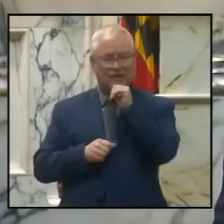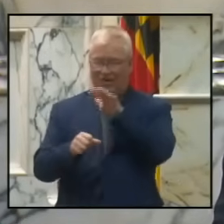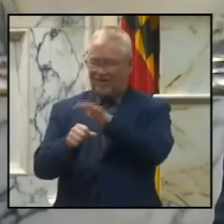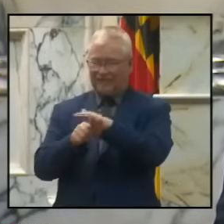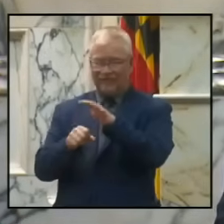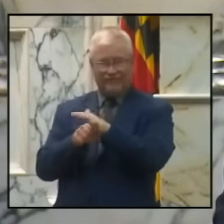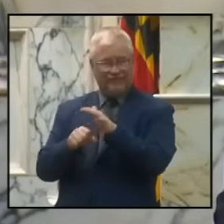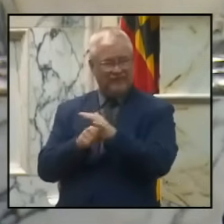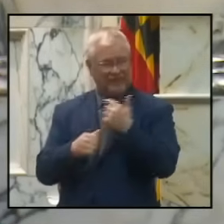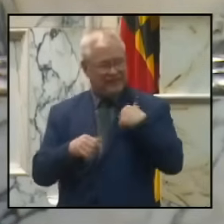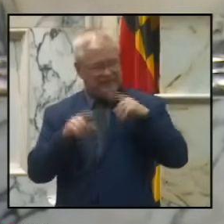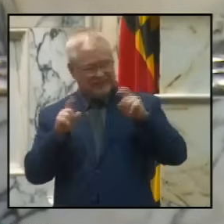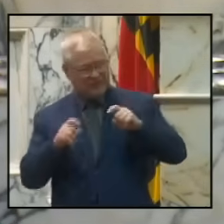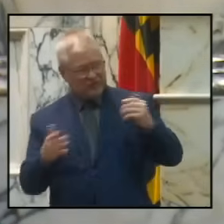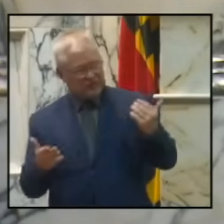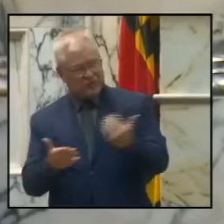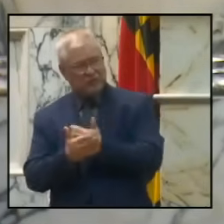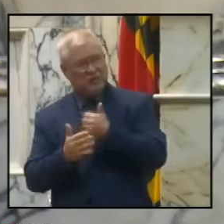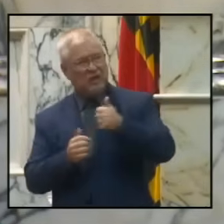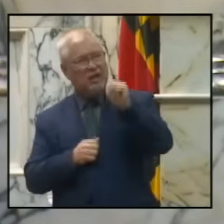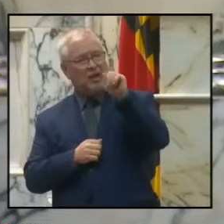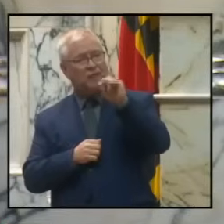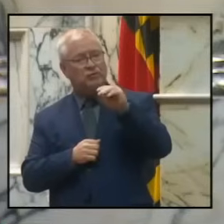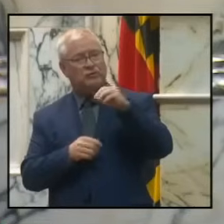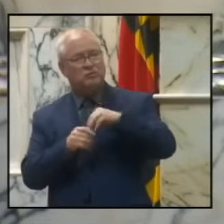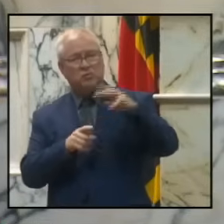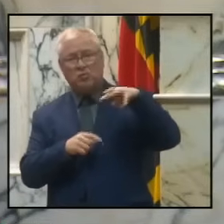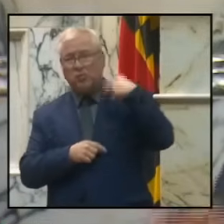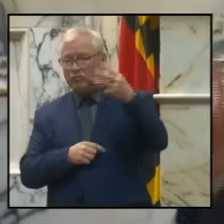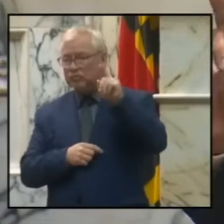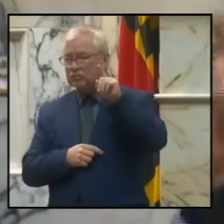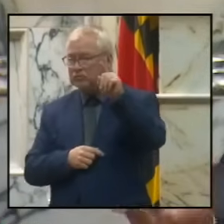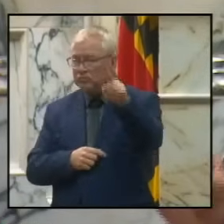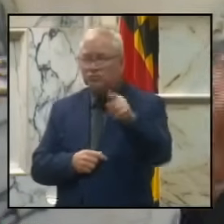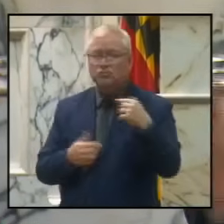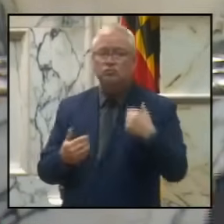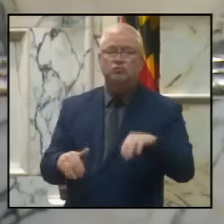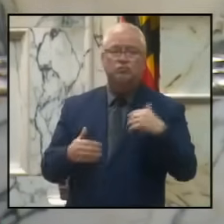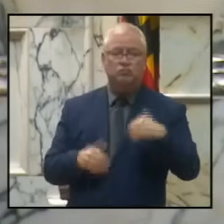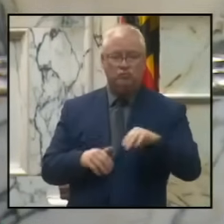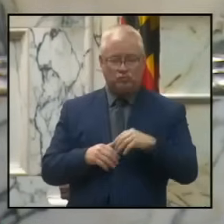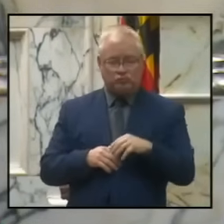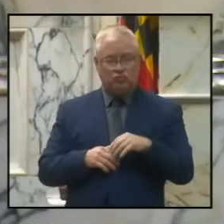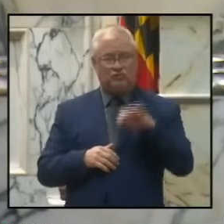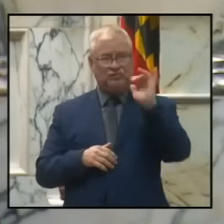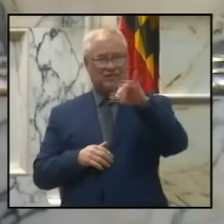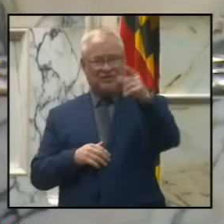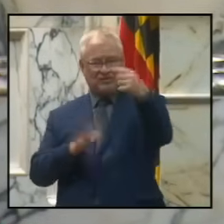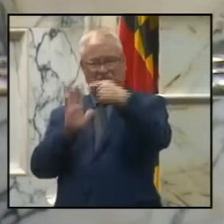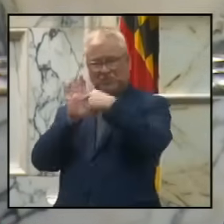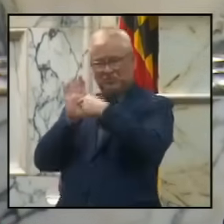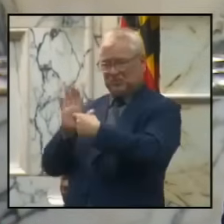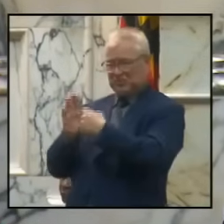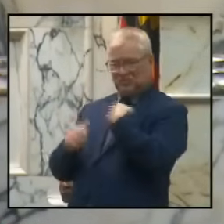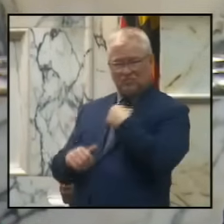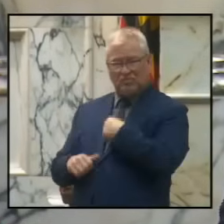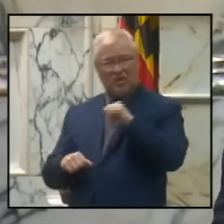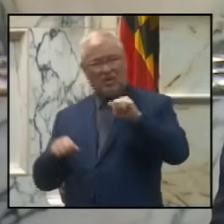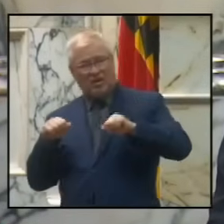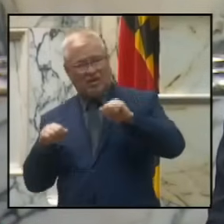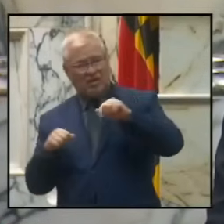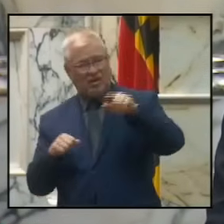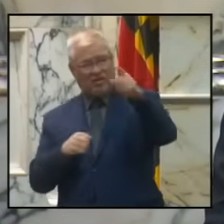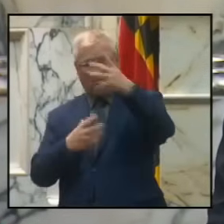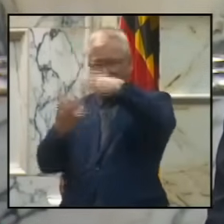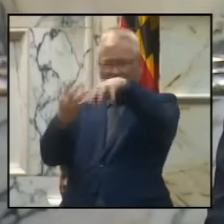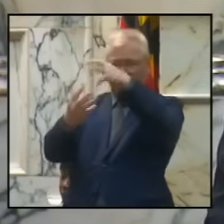a new administration in Washington that sows uncertainty and confusion